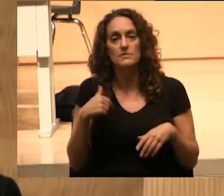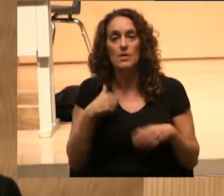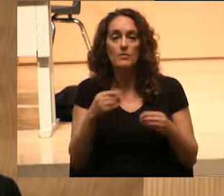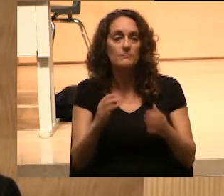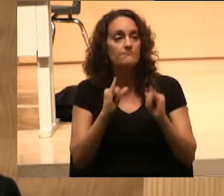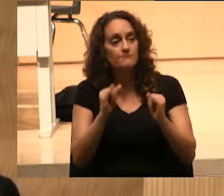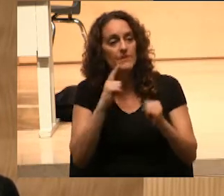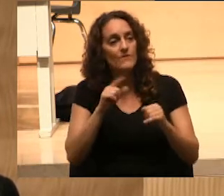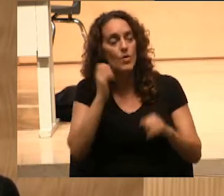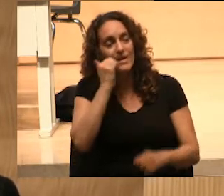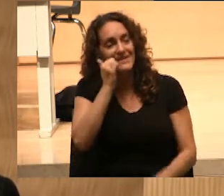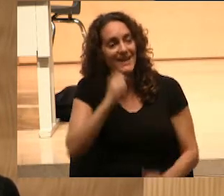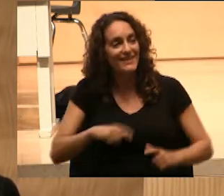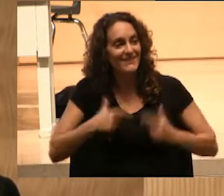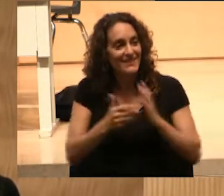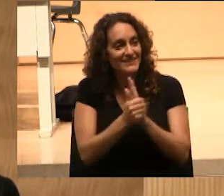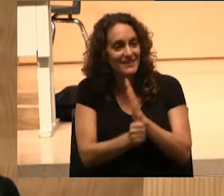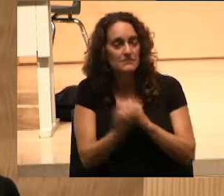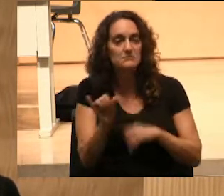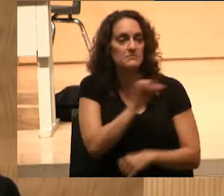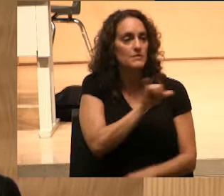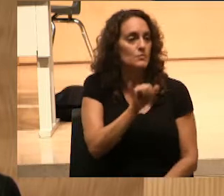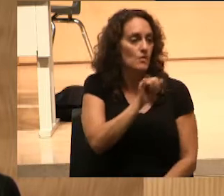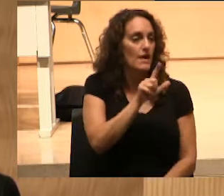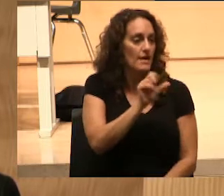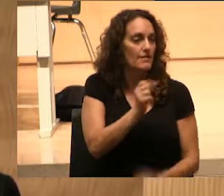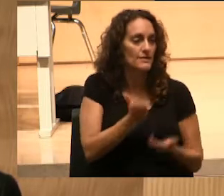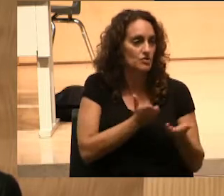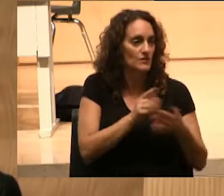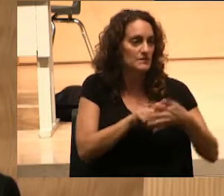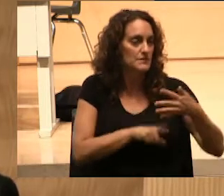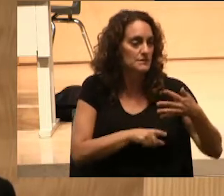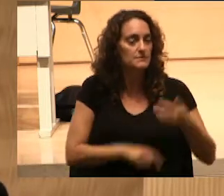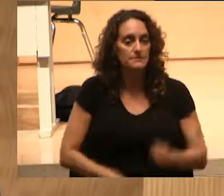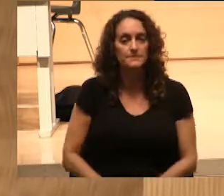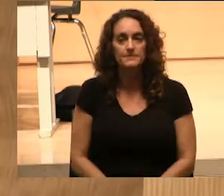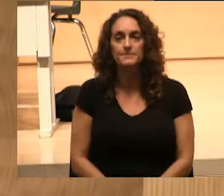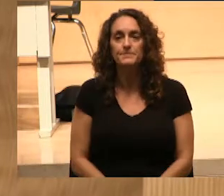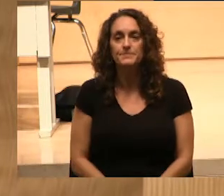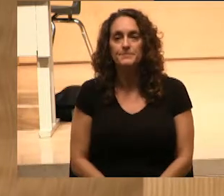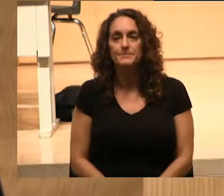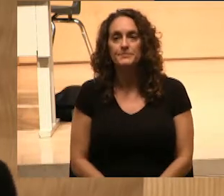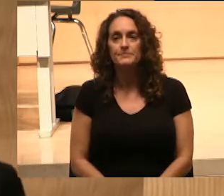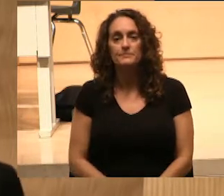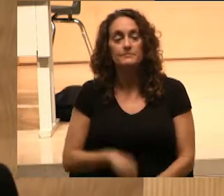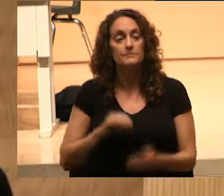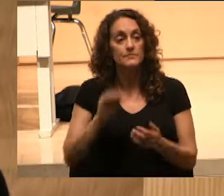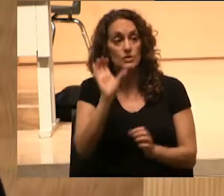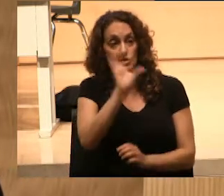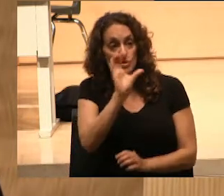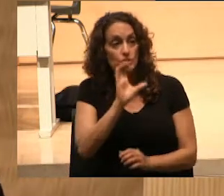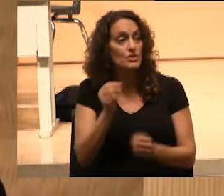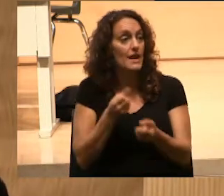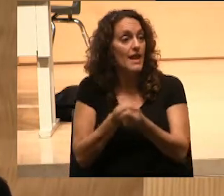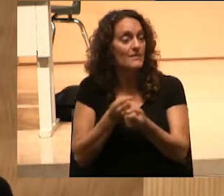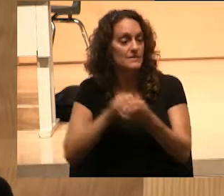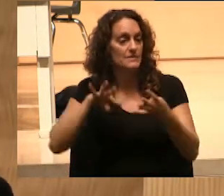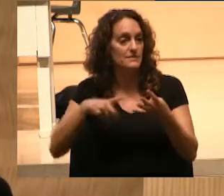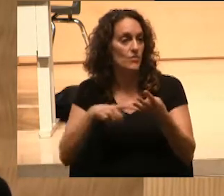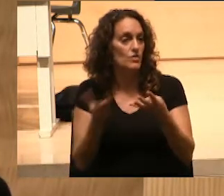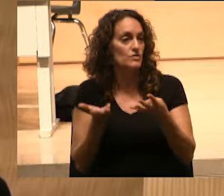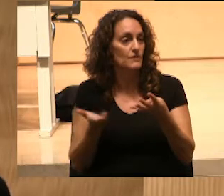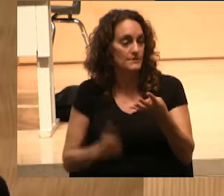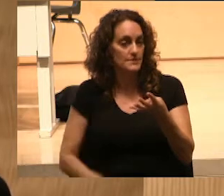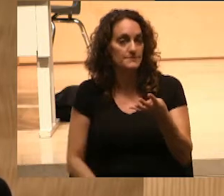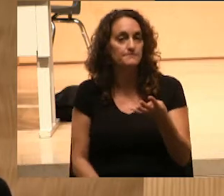for daily living skills is very similar to the ILS, the first service that I mentioned. Housing search and advocacy is our fourth